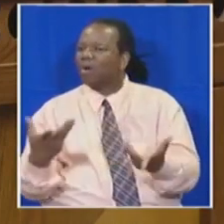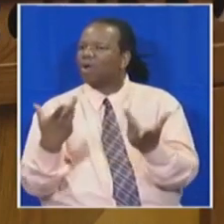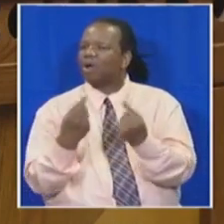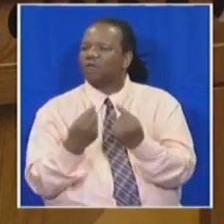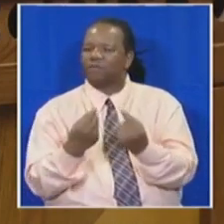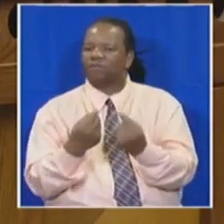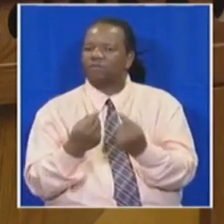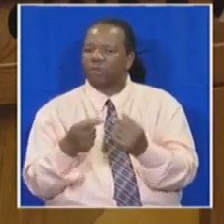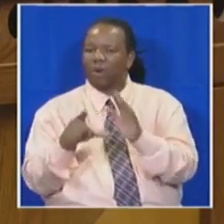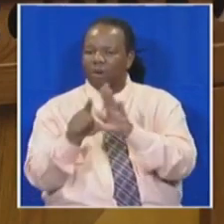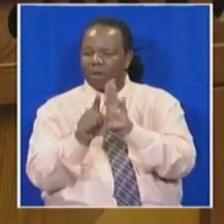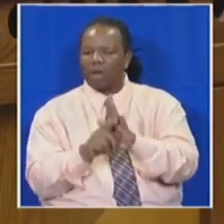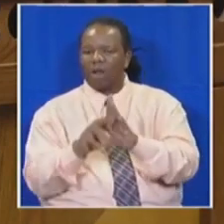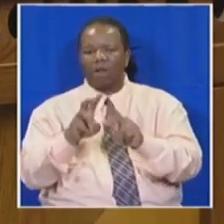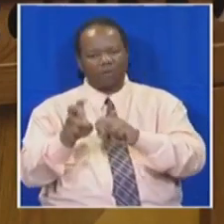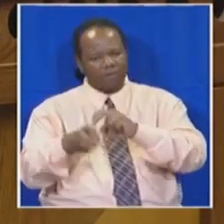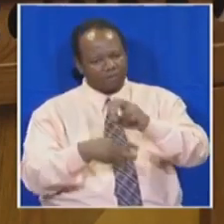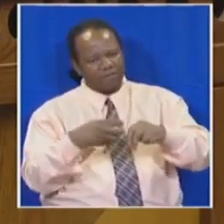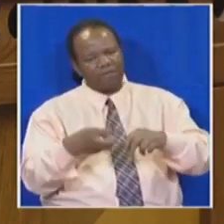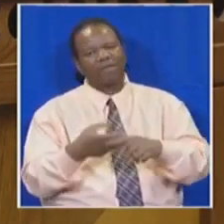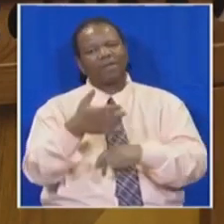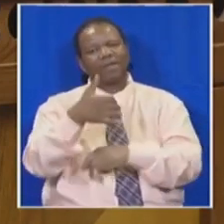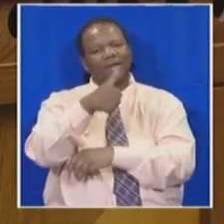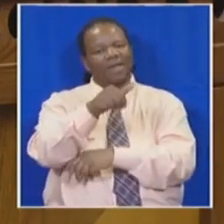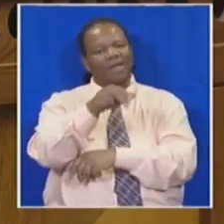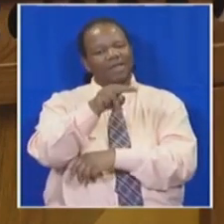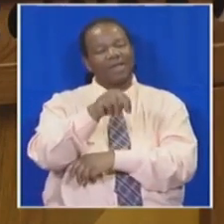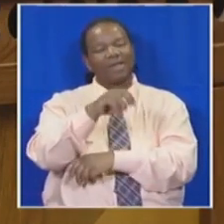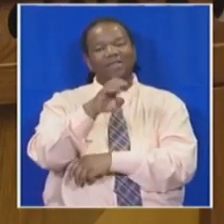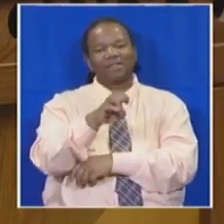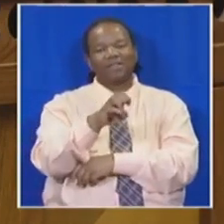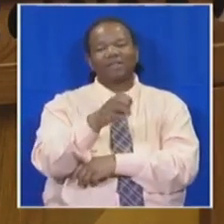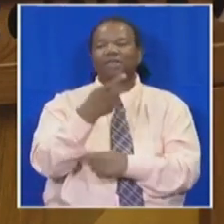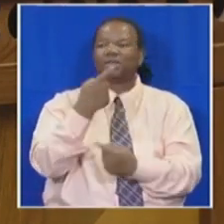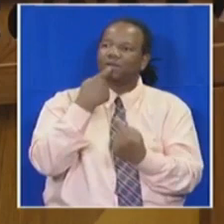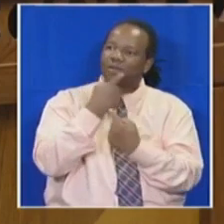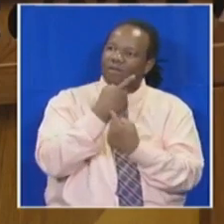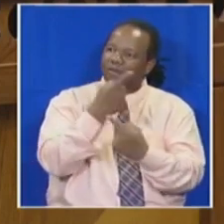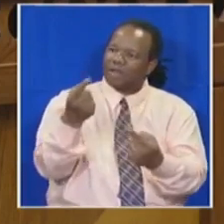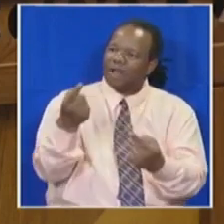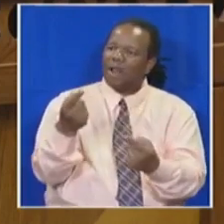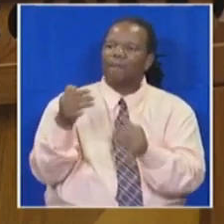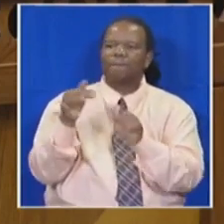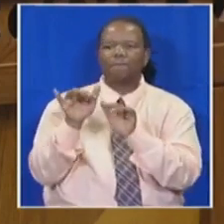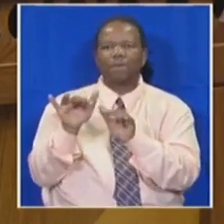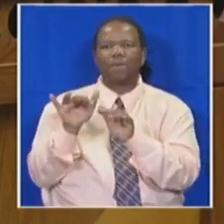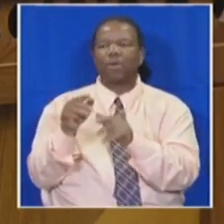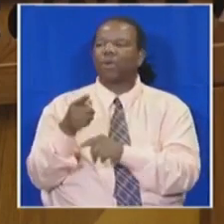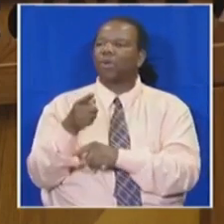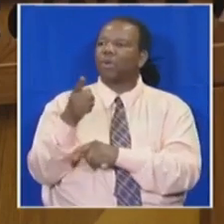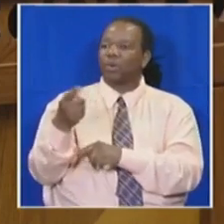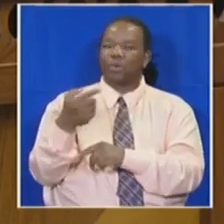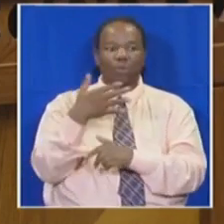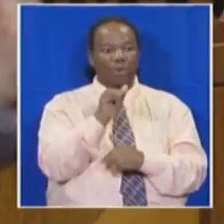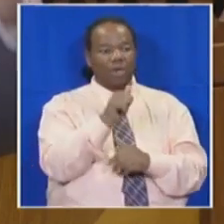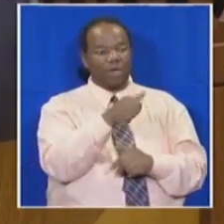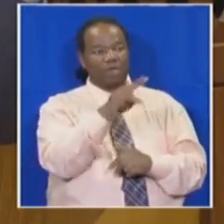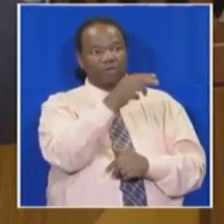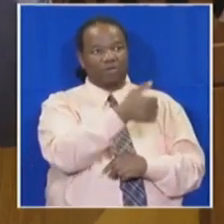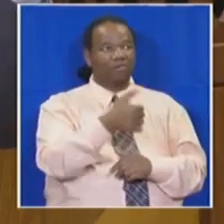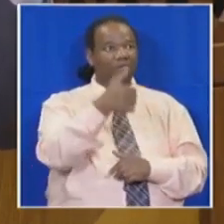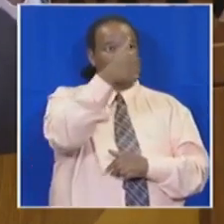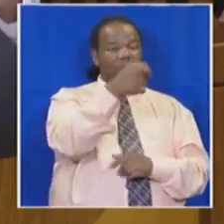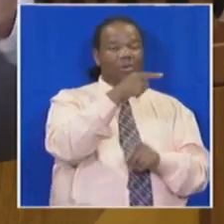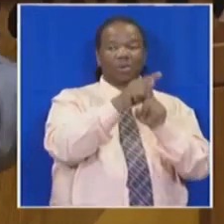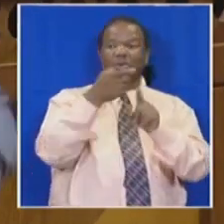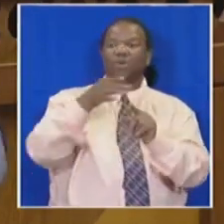program. The ANC's message to South Africans now is this: you are less than us. Get to the back